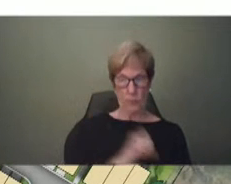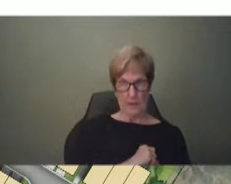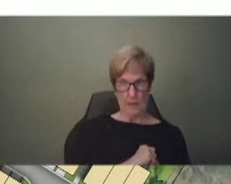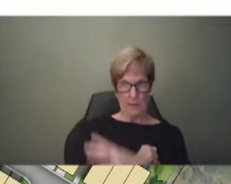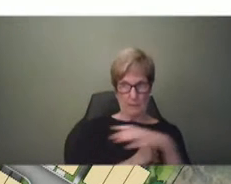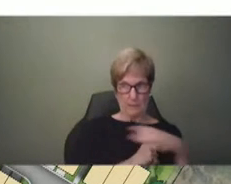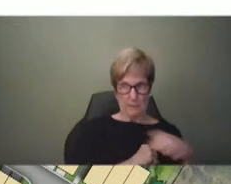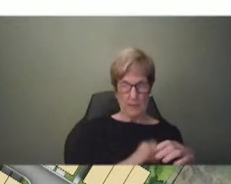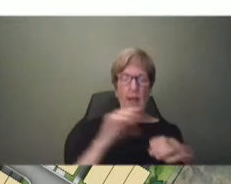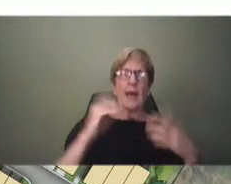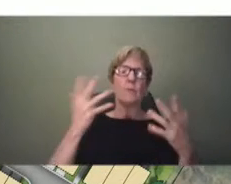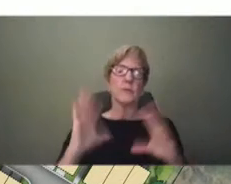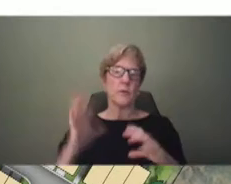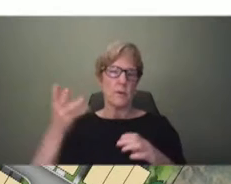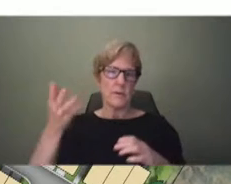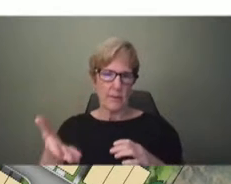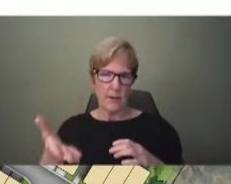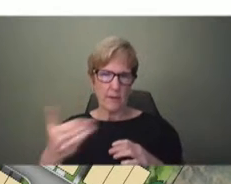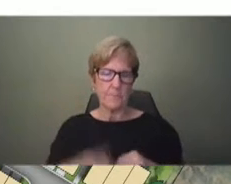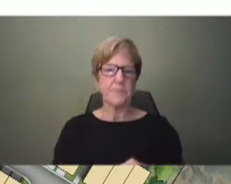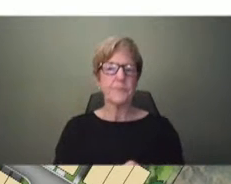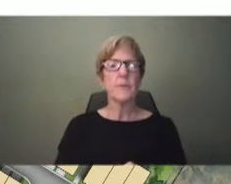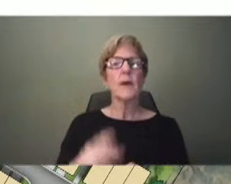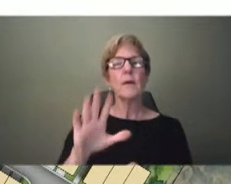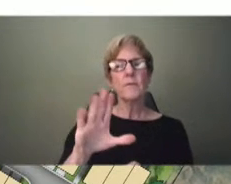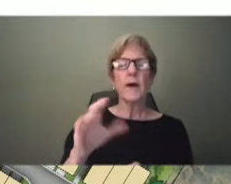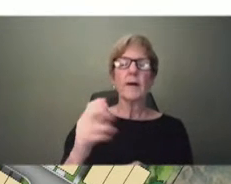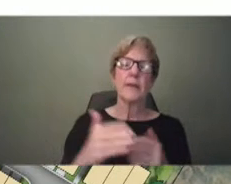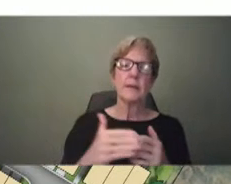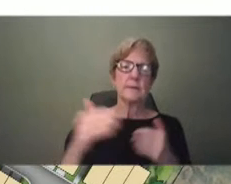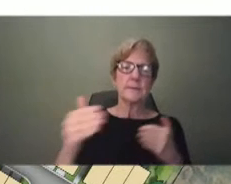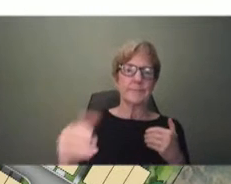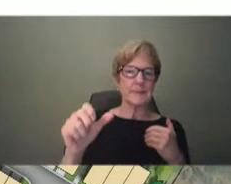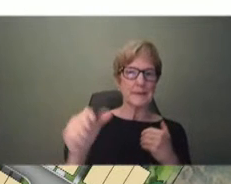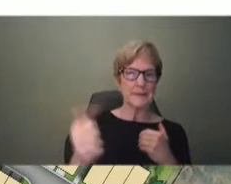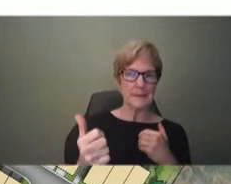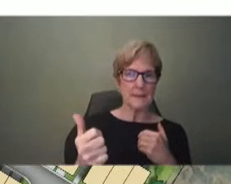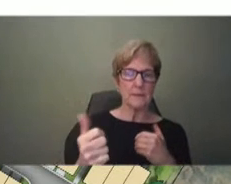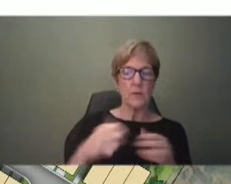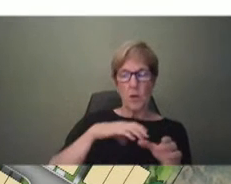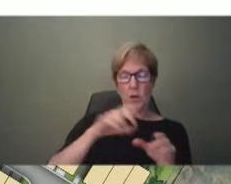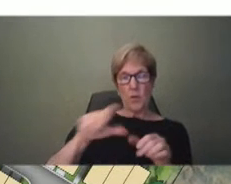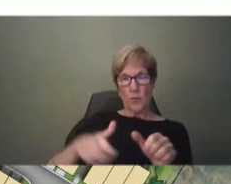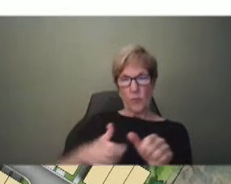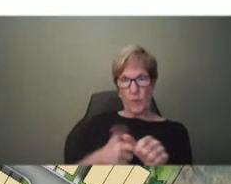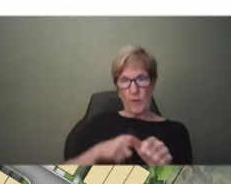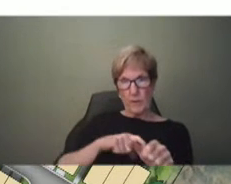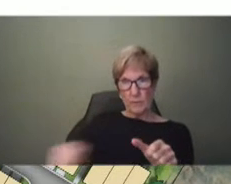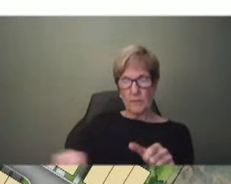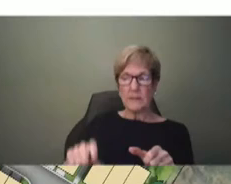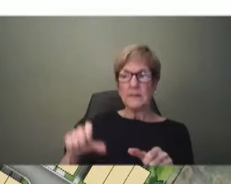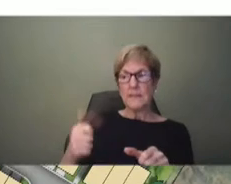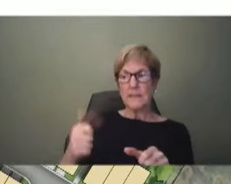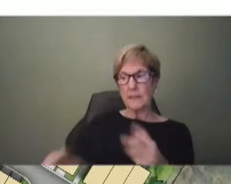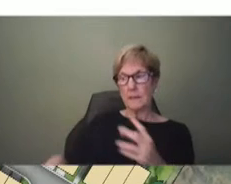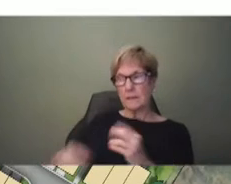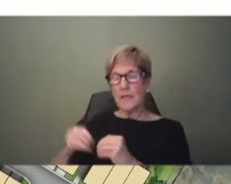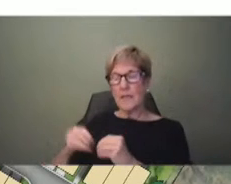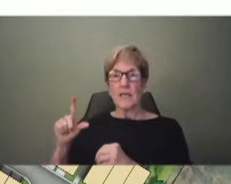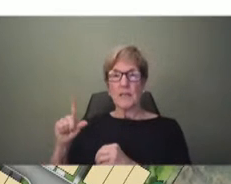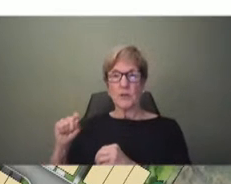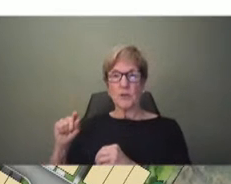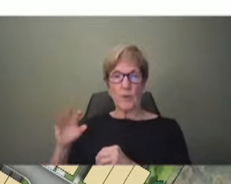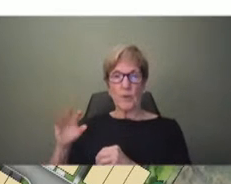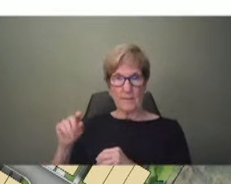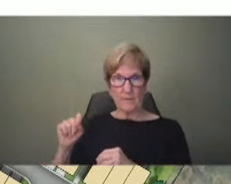uh from 5T sides to 10t uh the rear now has from 10 ft to about 20 ft uh which includes the